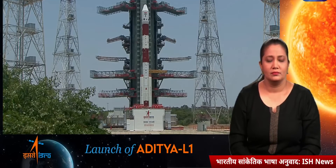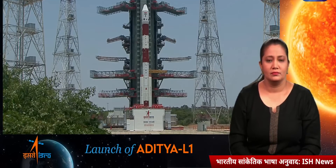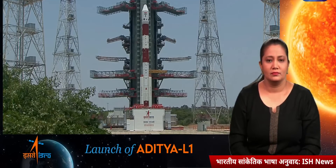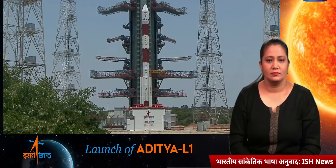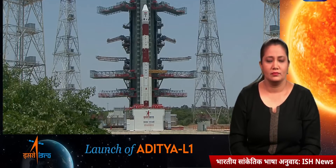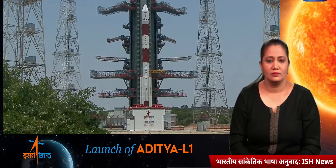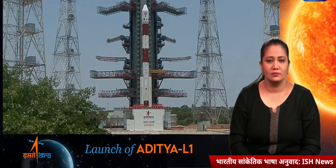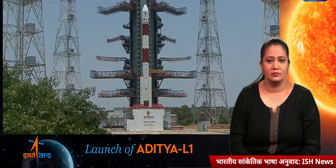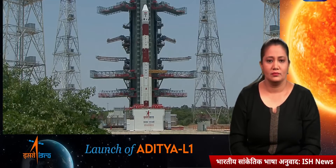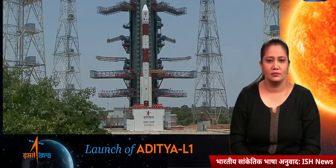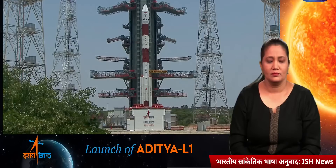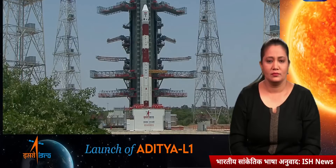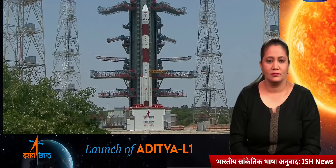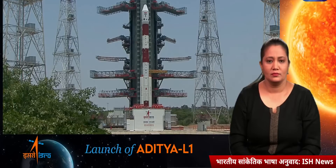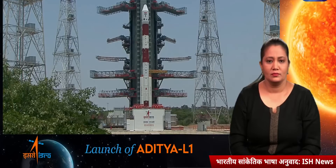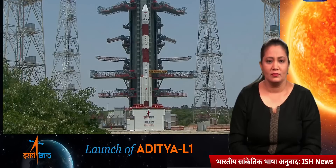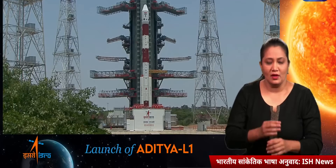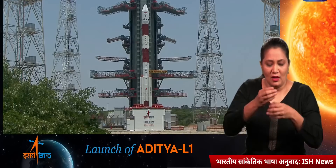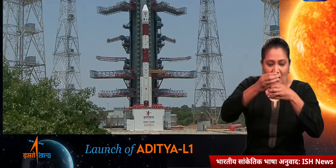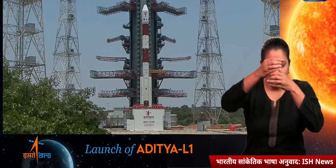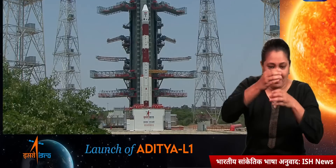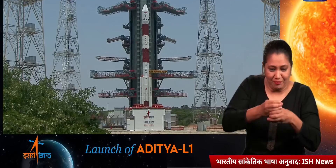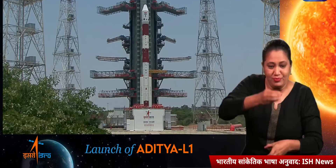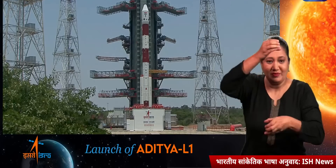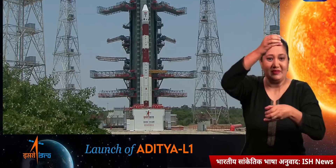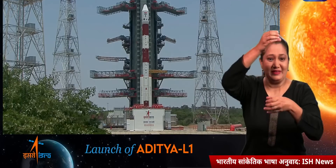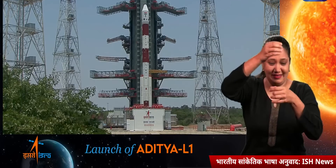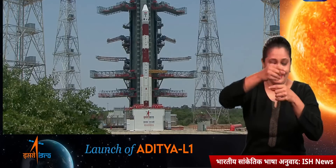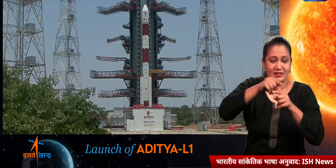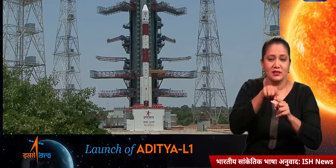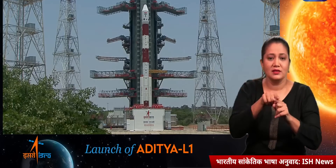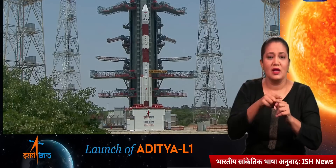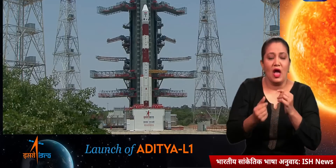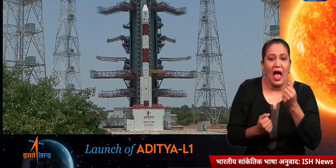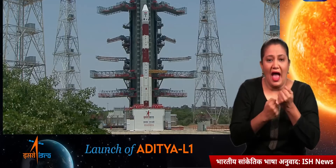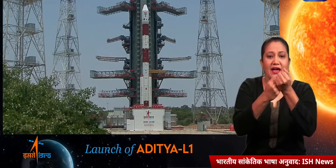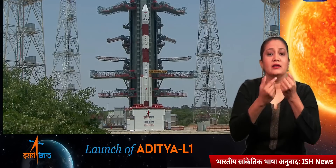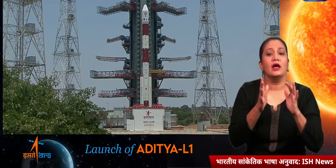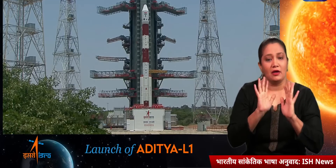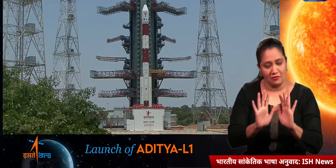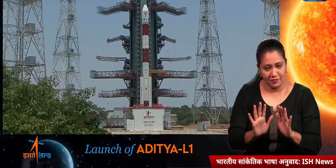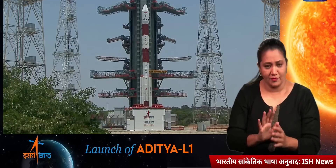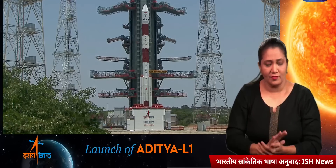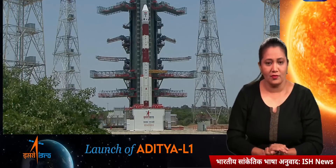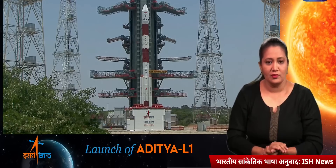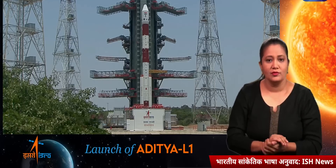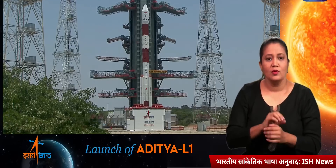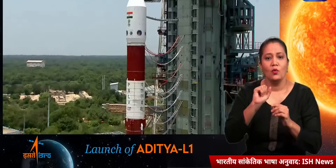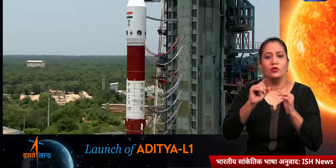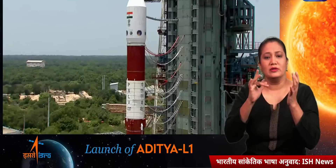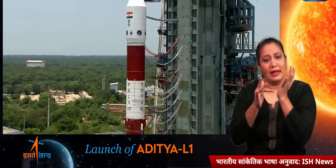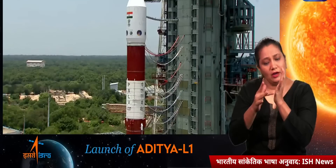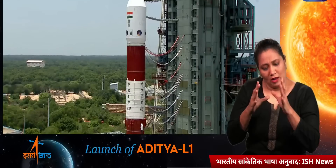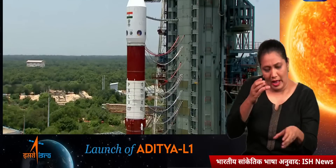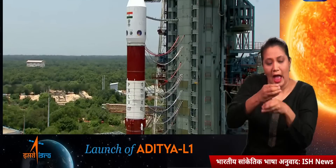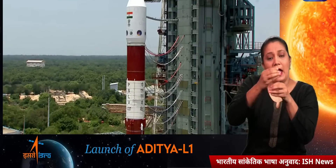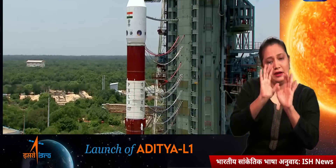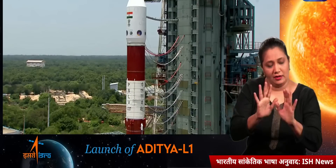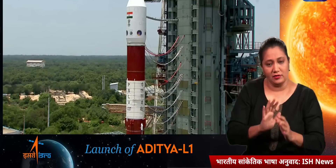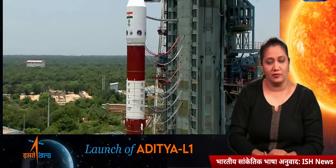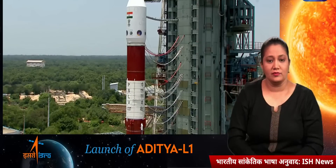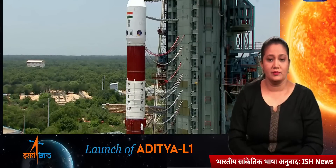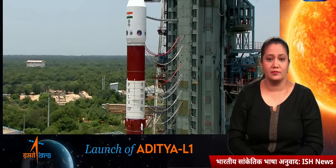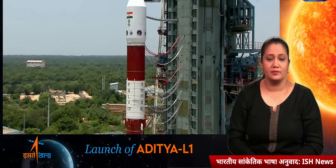thrust cutoff or separation of the lower stage is countered by additional means of thrust generation. Therefore, the alleged